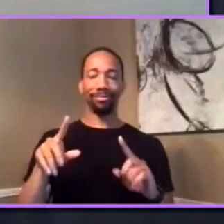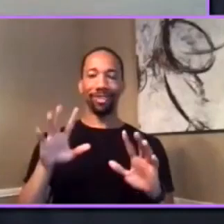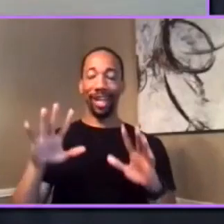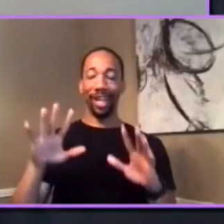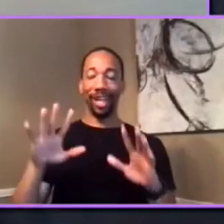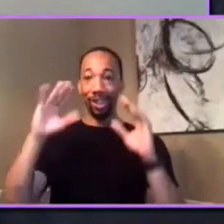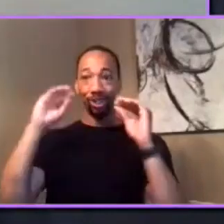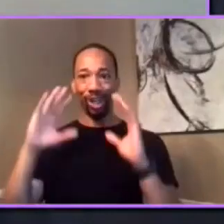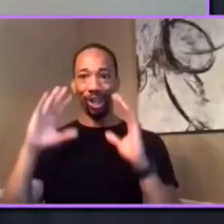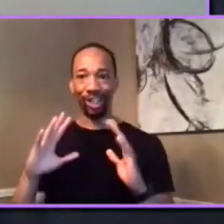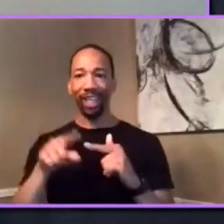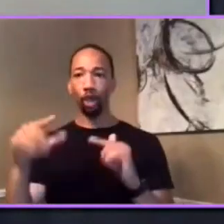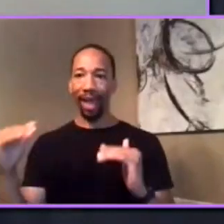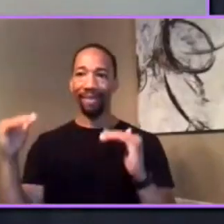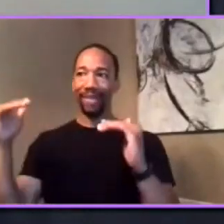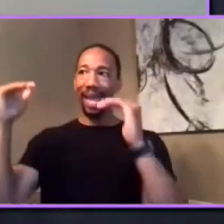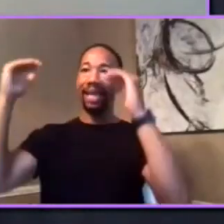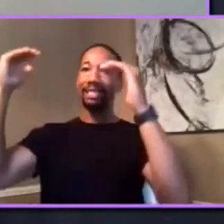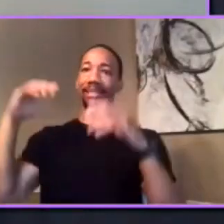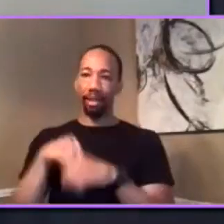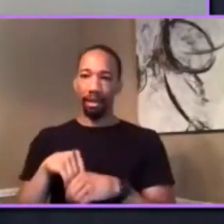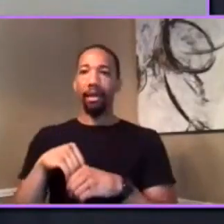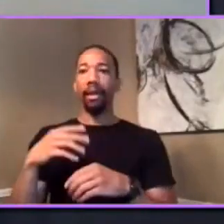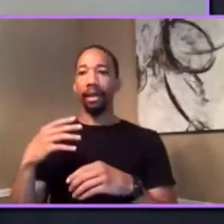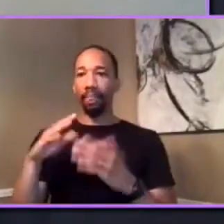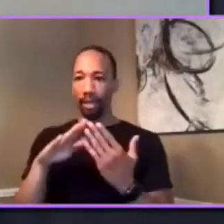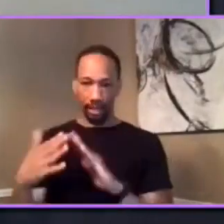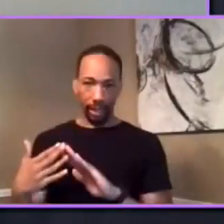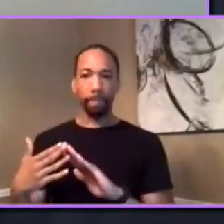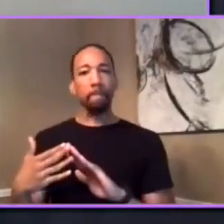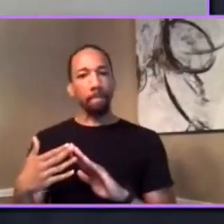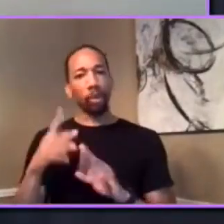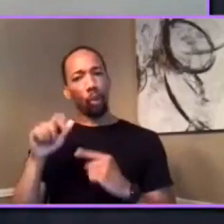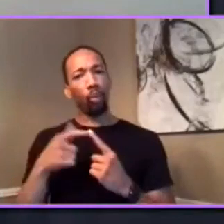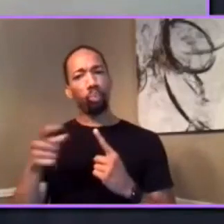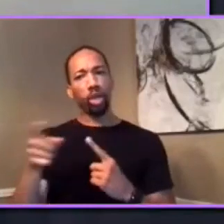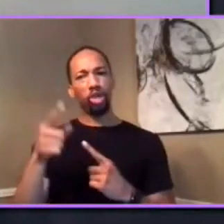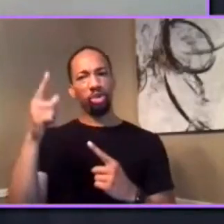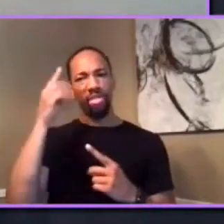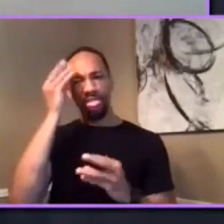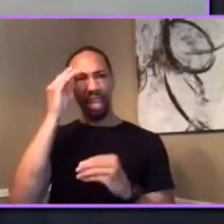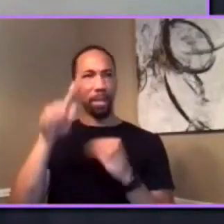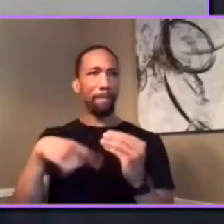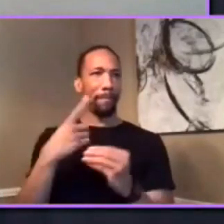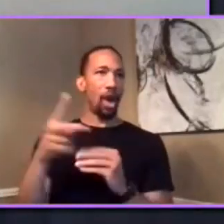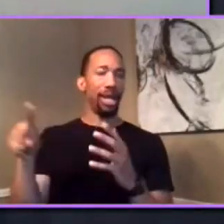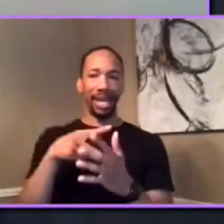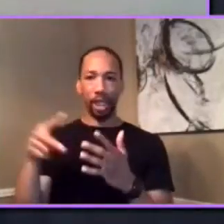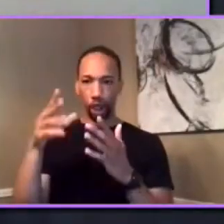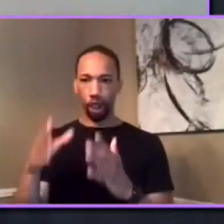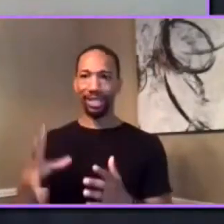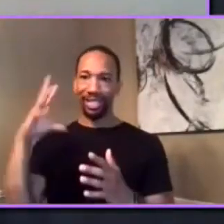scene. So when you think about each phase of the dancer's journey, think about how you can support based on this data that you could collect along the